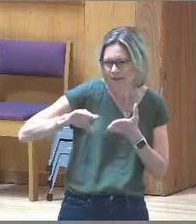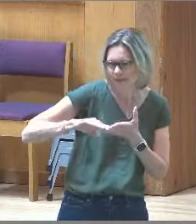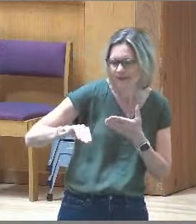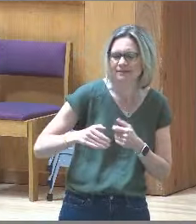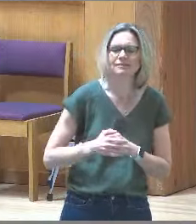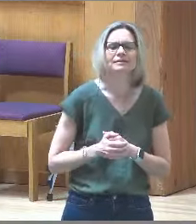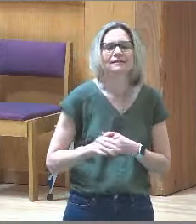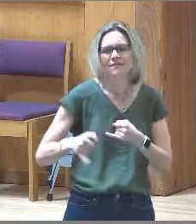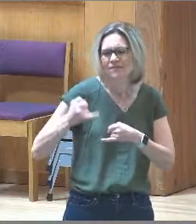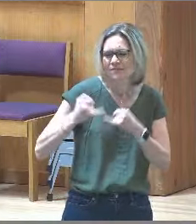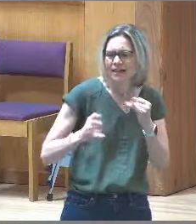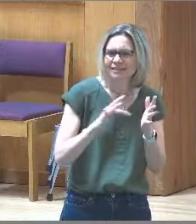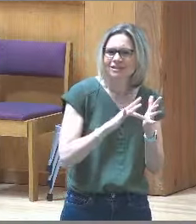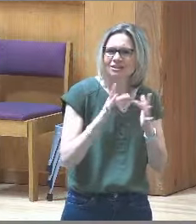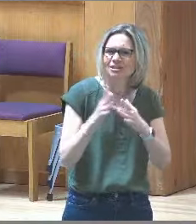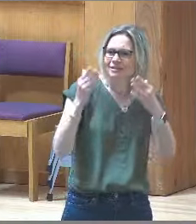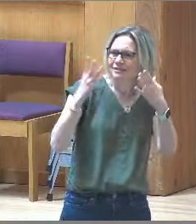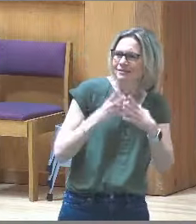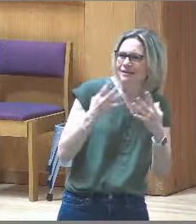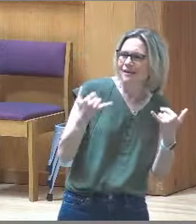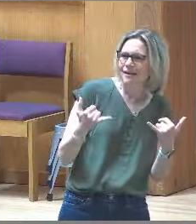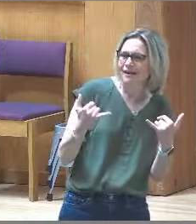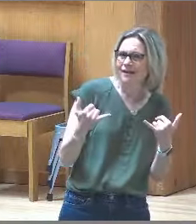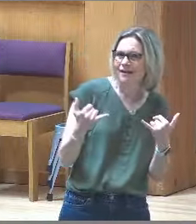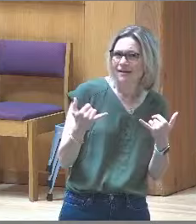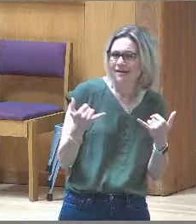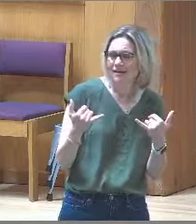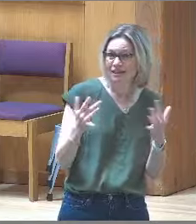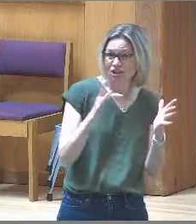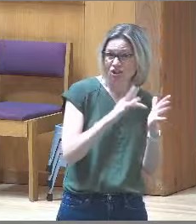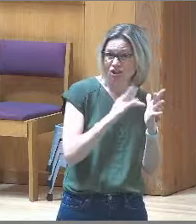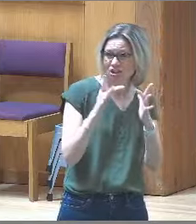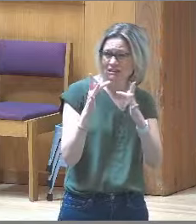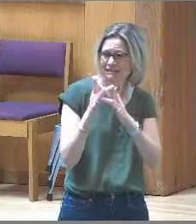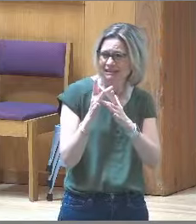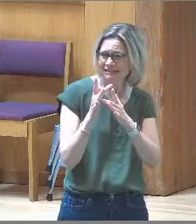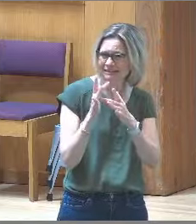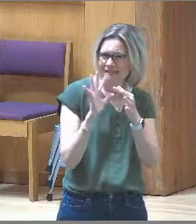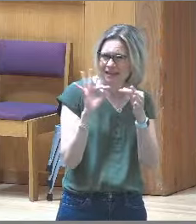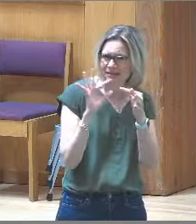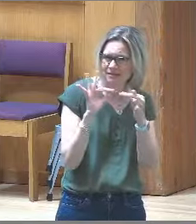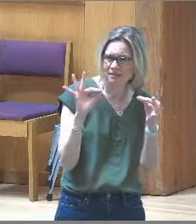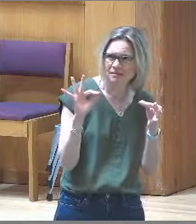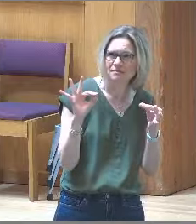that Jesus tells us today that we need to pray for is that Jesus says,